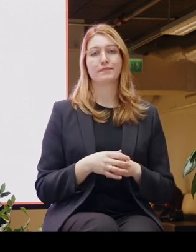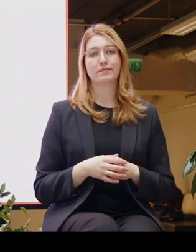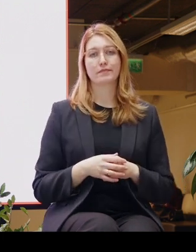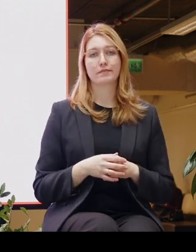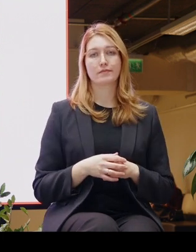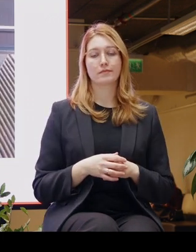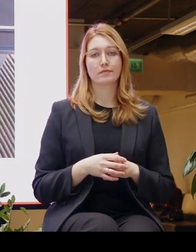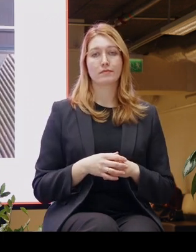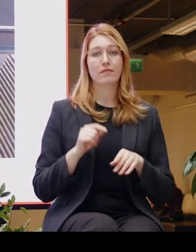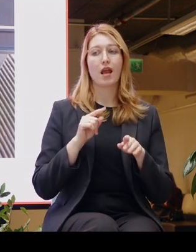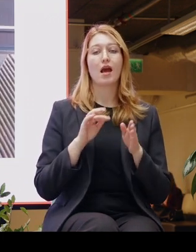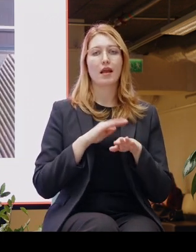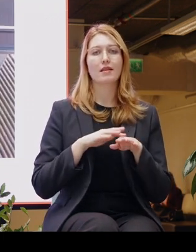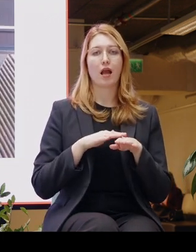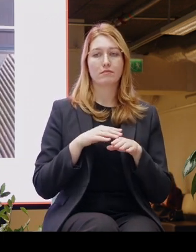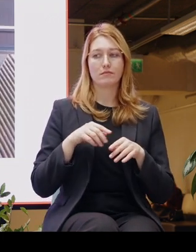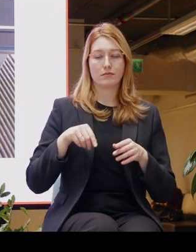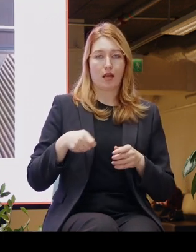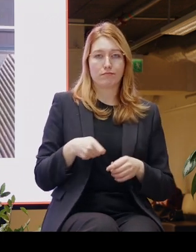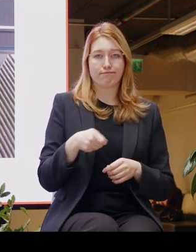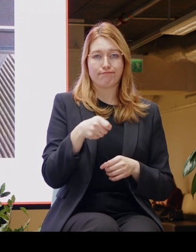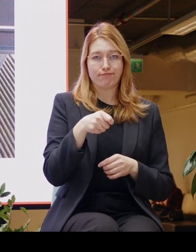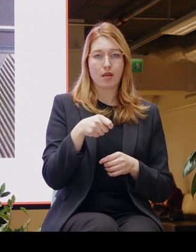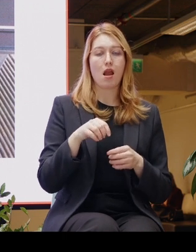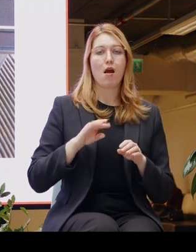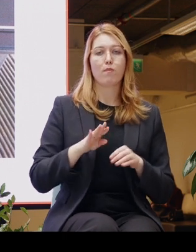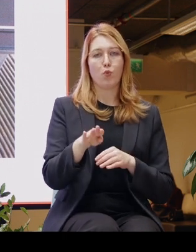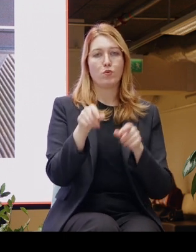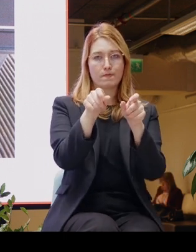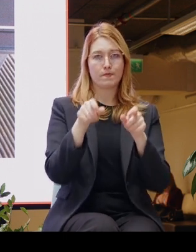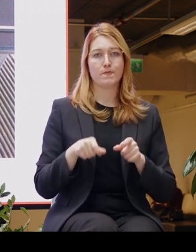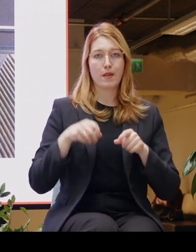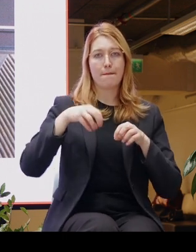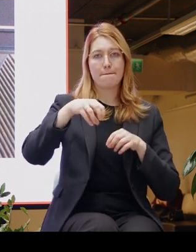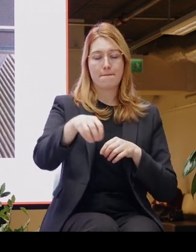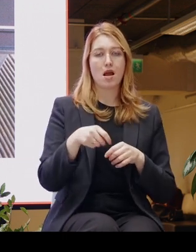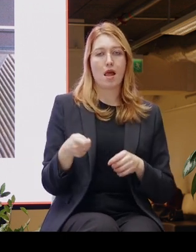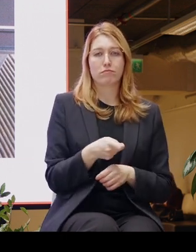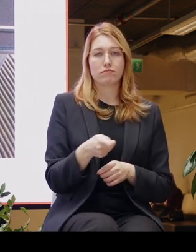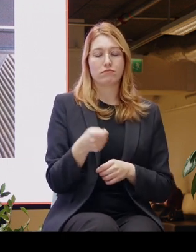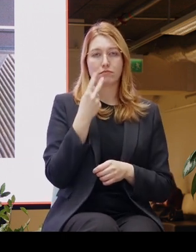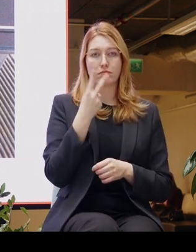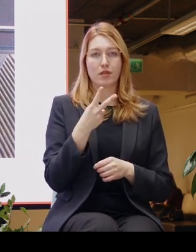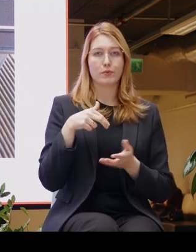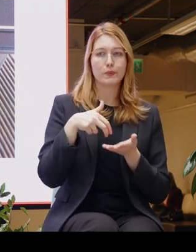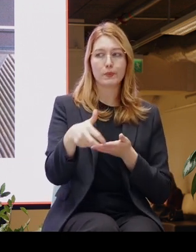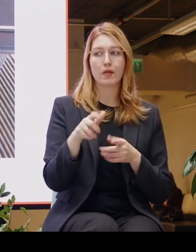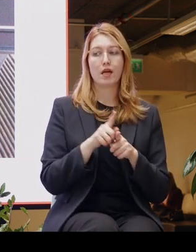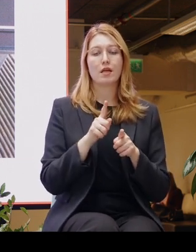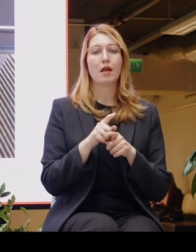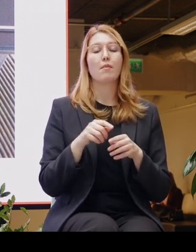And here is the tactile line. Usually the tactile line have to take you to the toilets,